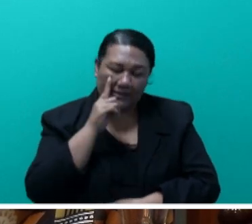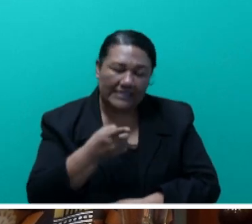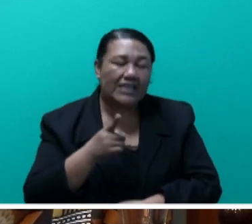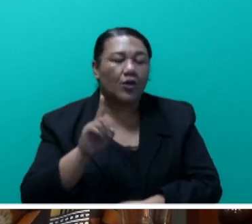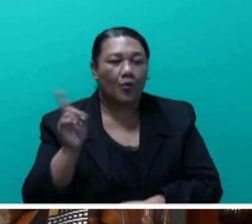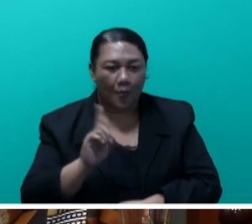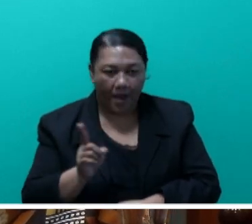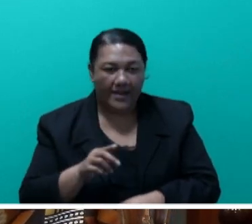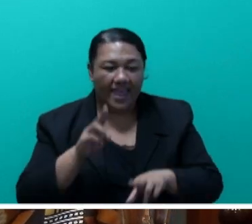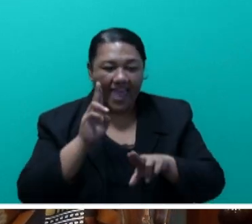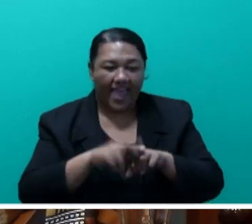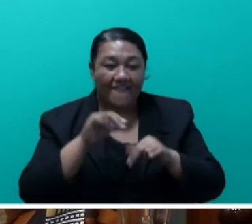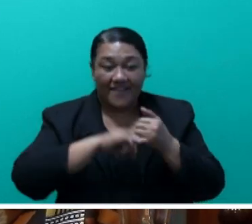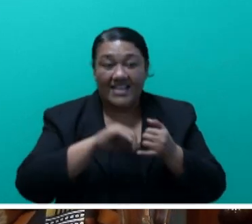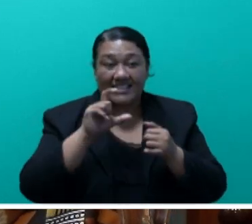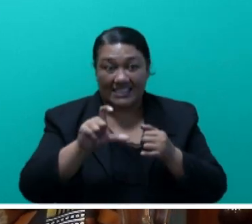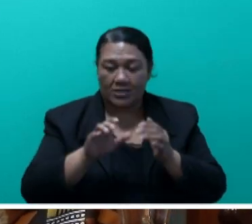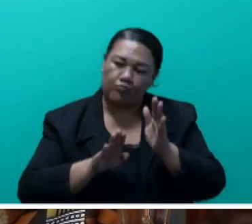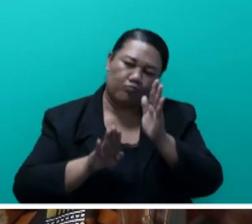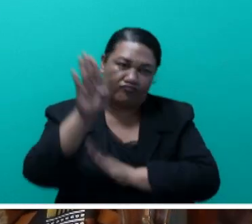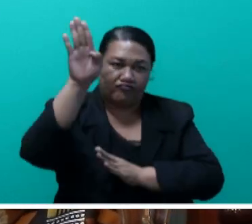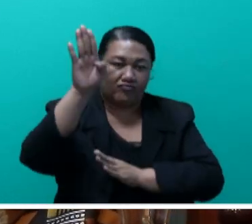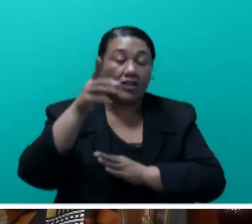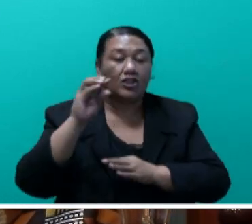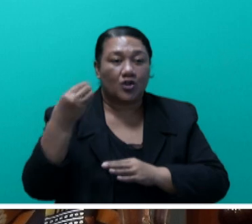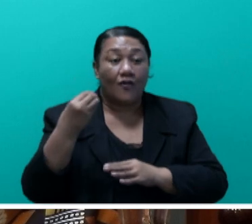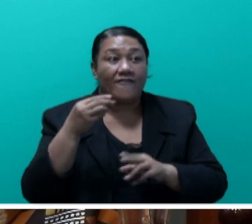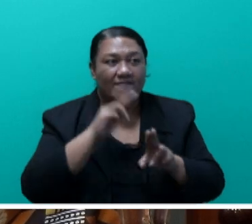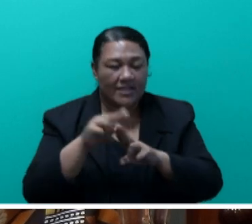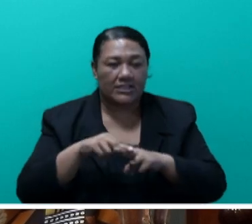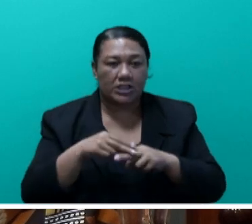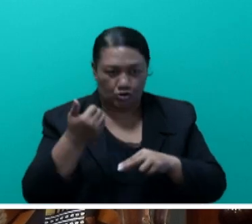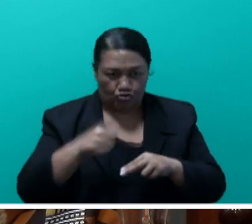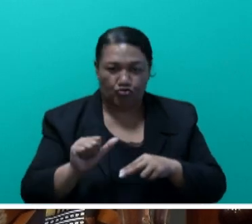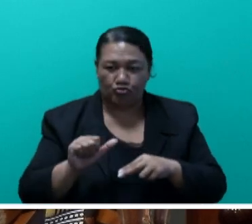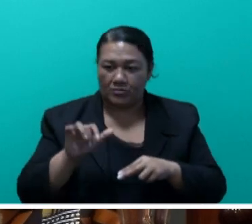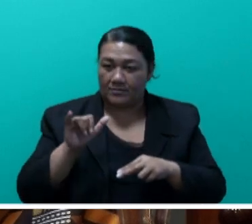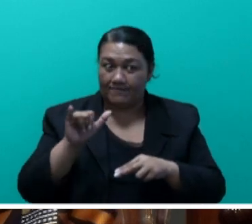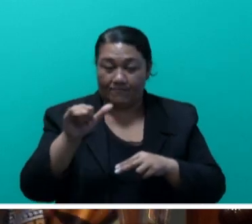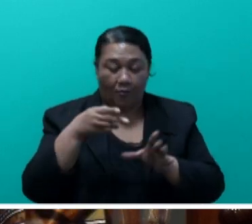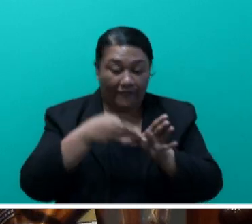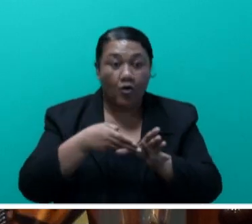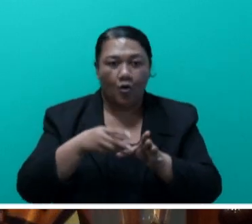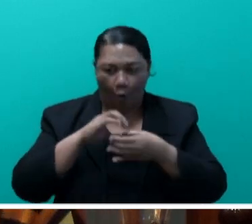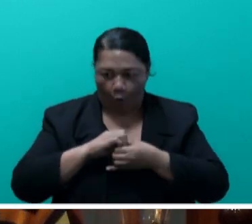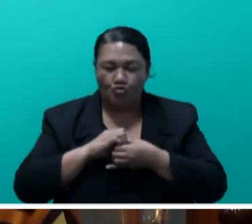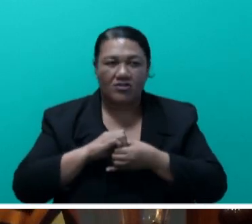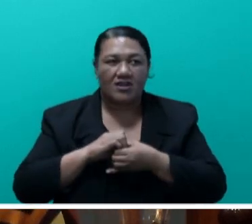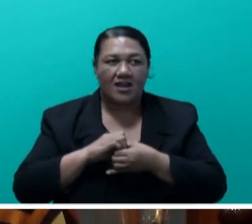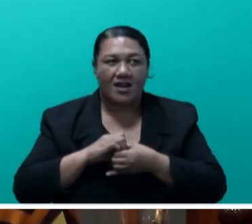thrive, and so that Fiji can produce its own aviation fuel going forward, being a country